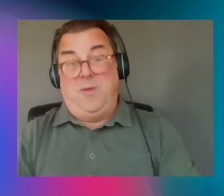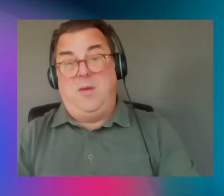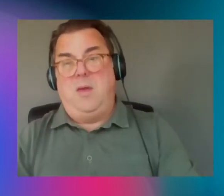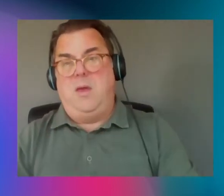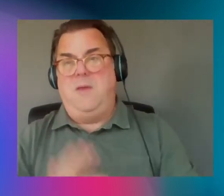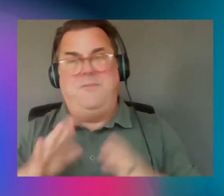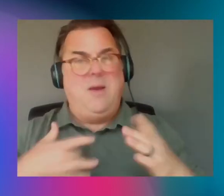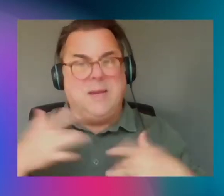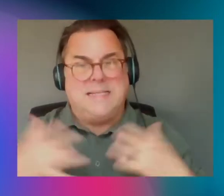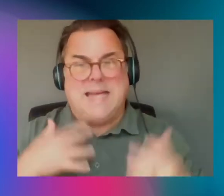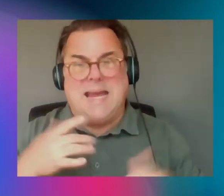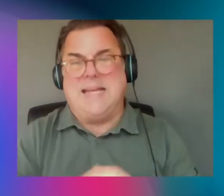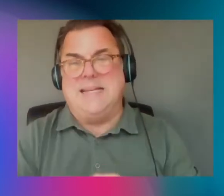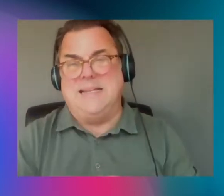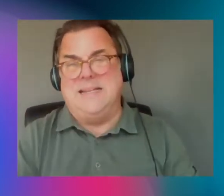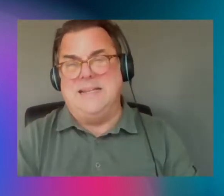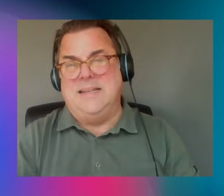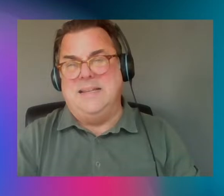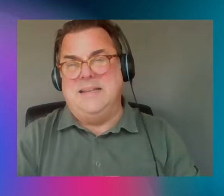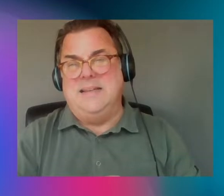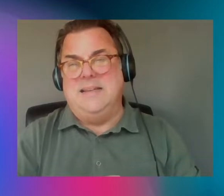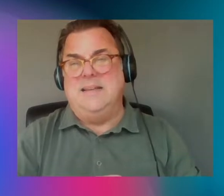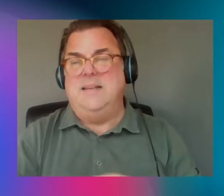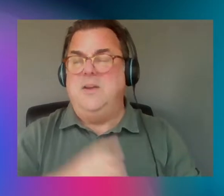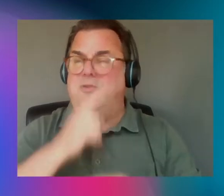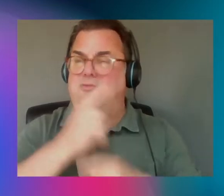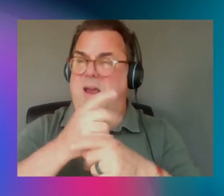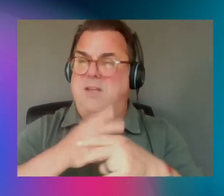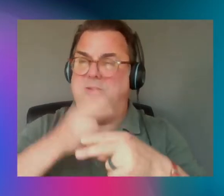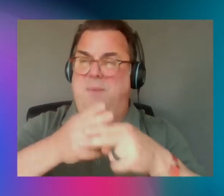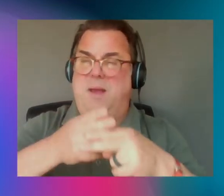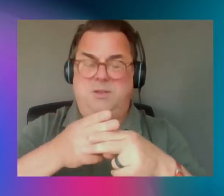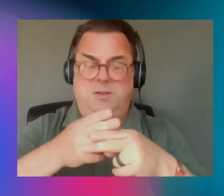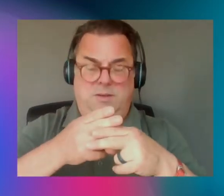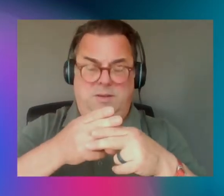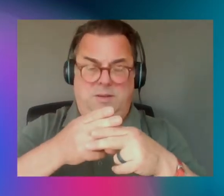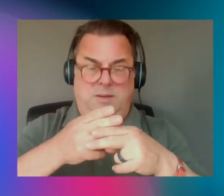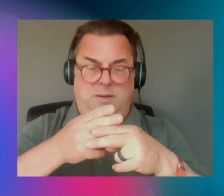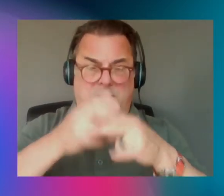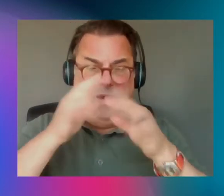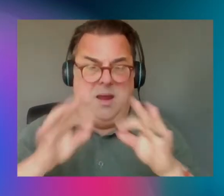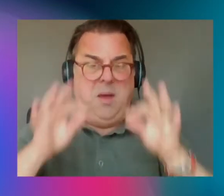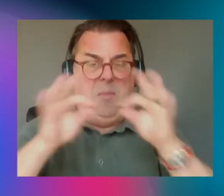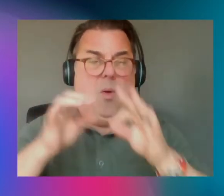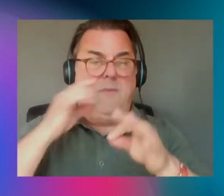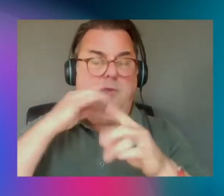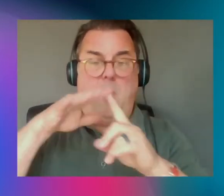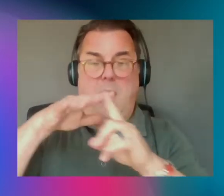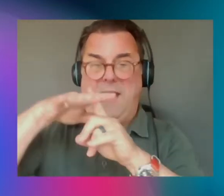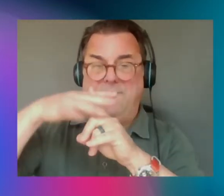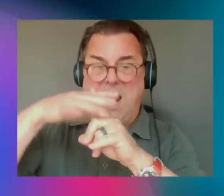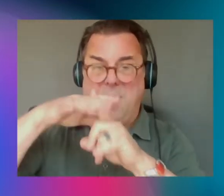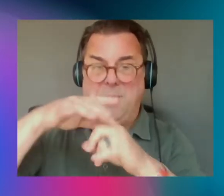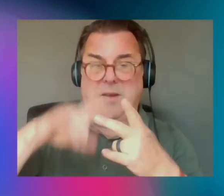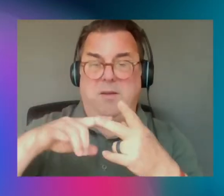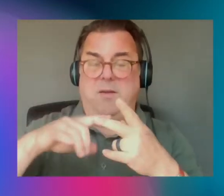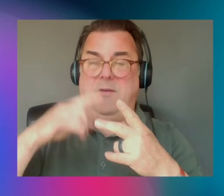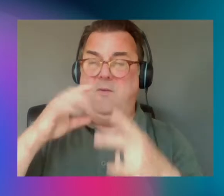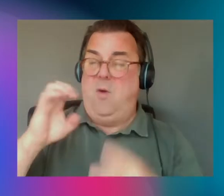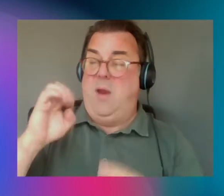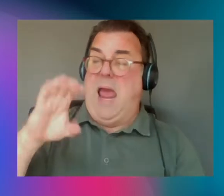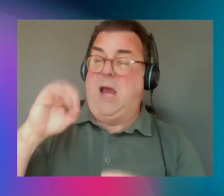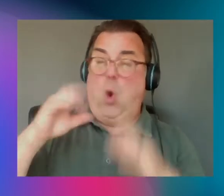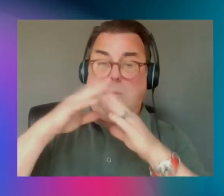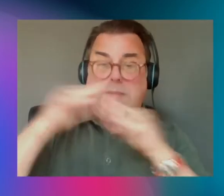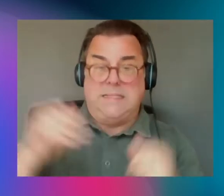and you rightly mentioned that this is crucial for environment, for our ecosystem, and